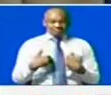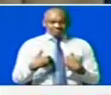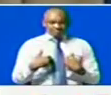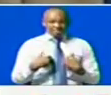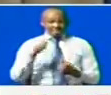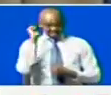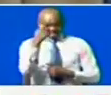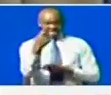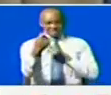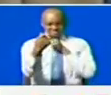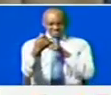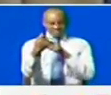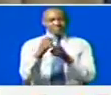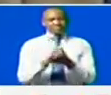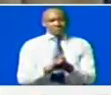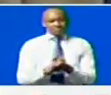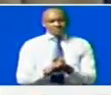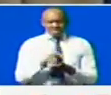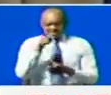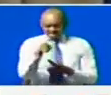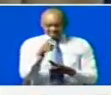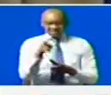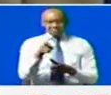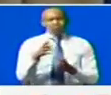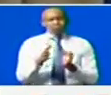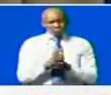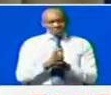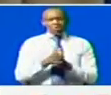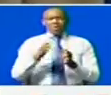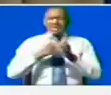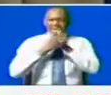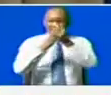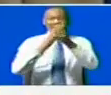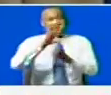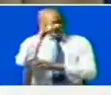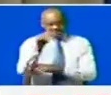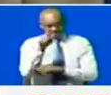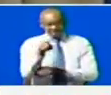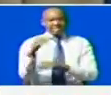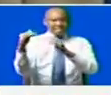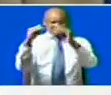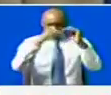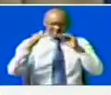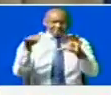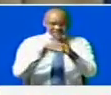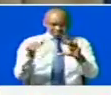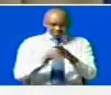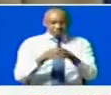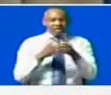That Kenya is among the continent's leaders in democratic